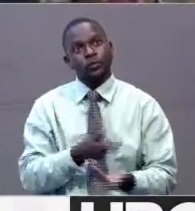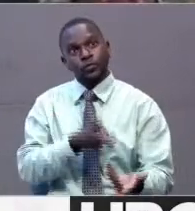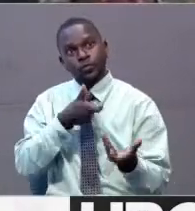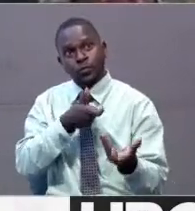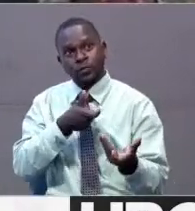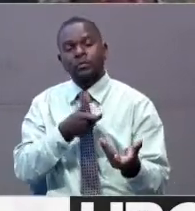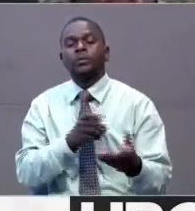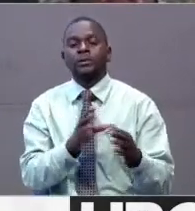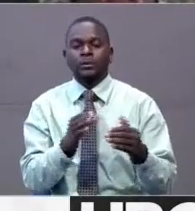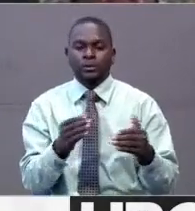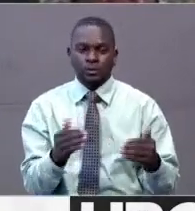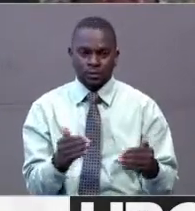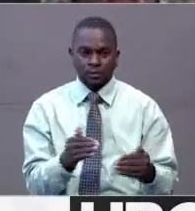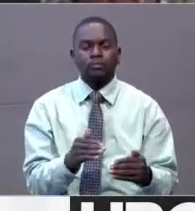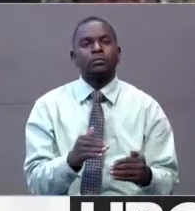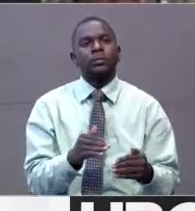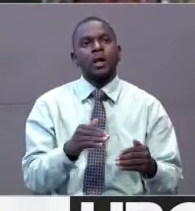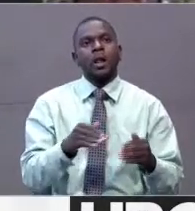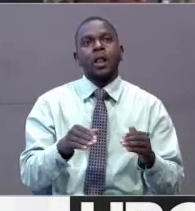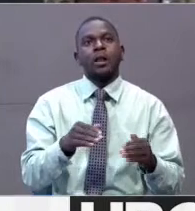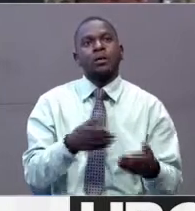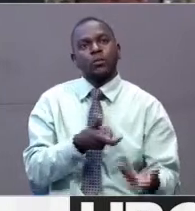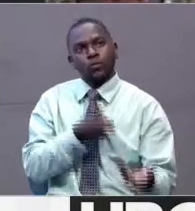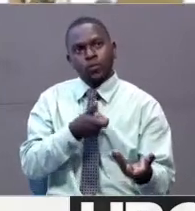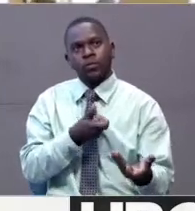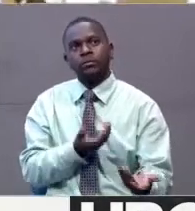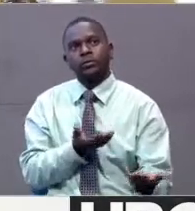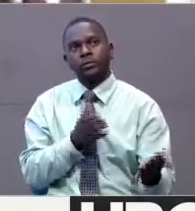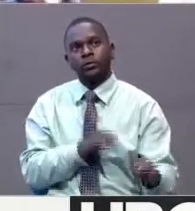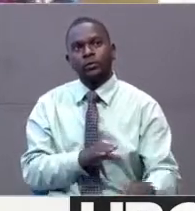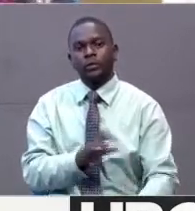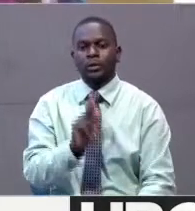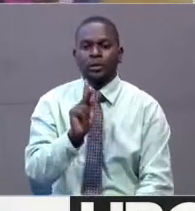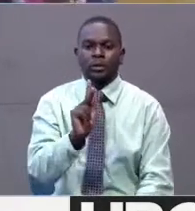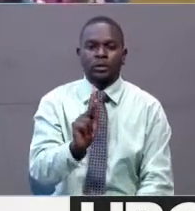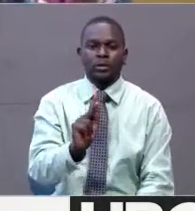He was charged with one count of murdering Robert Kagolo.